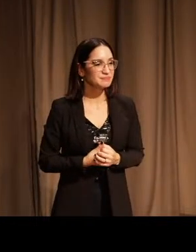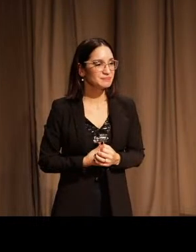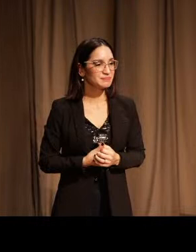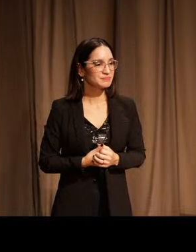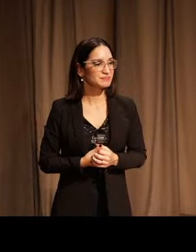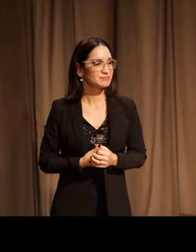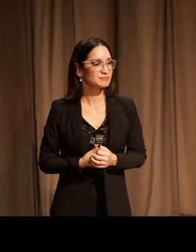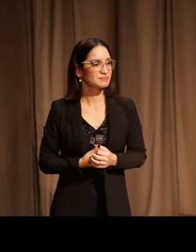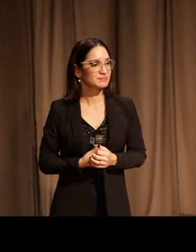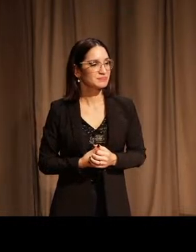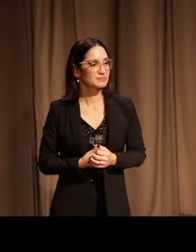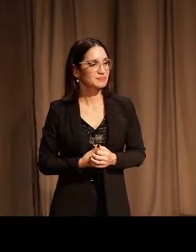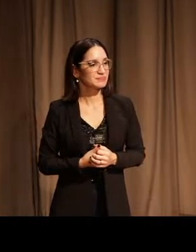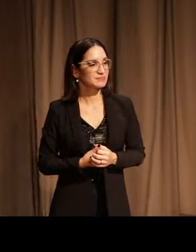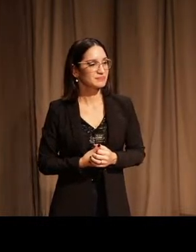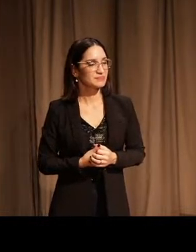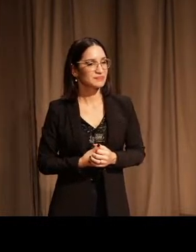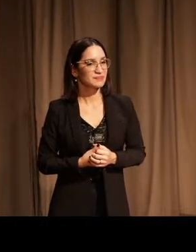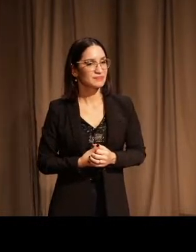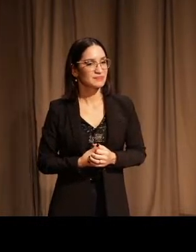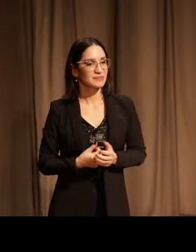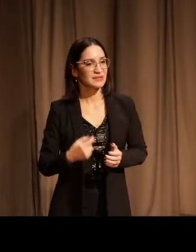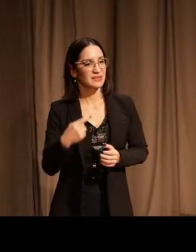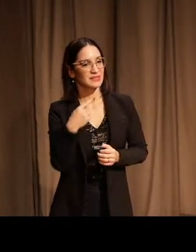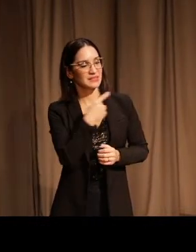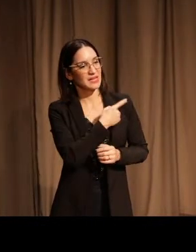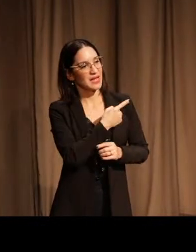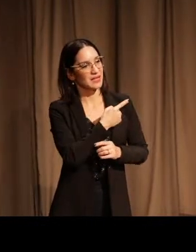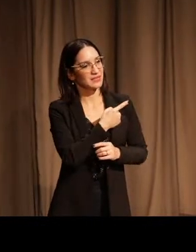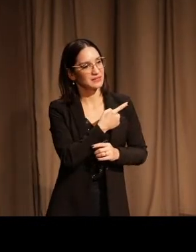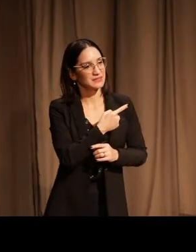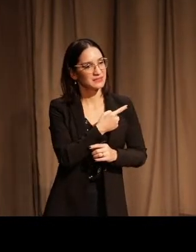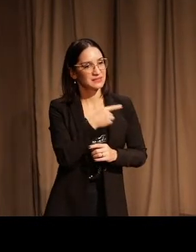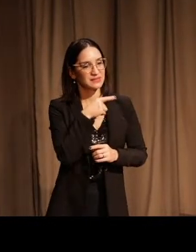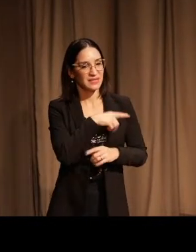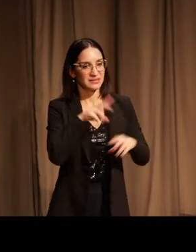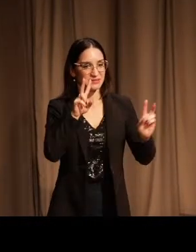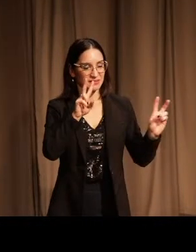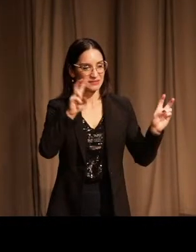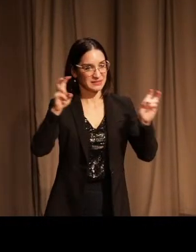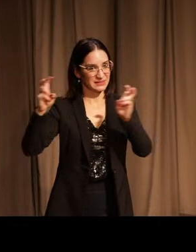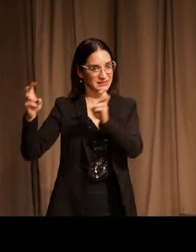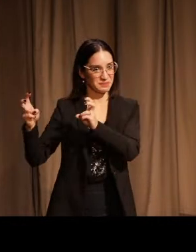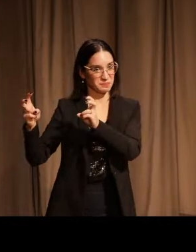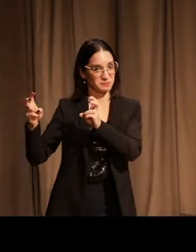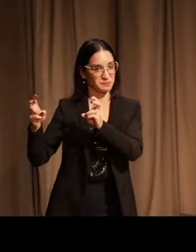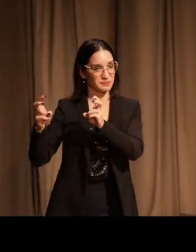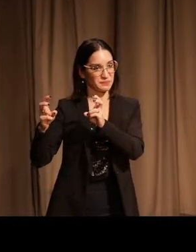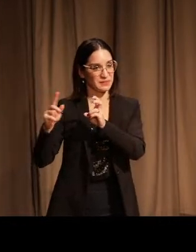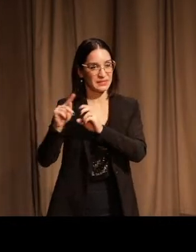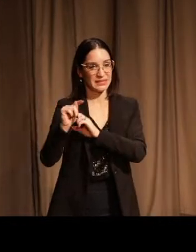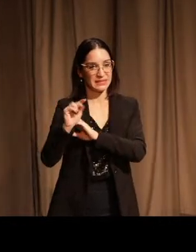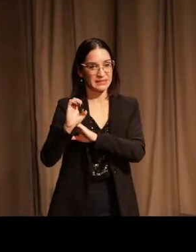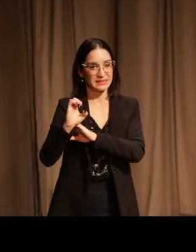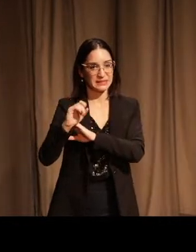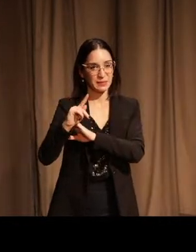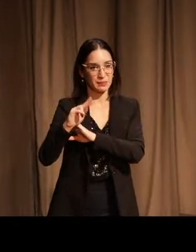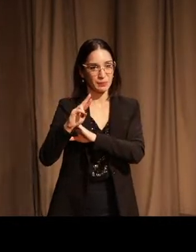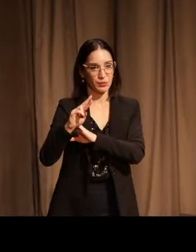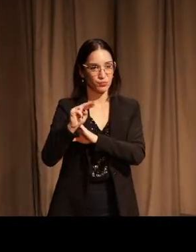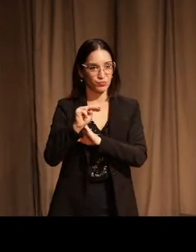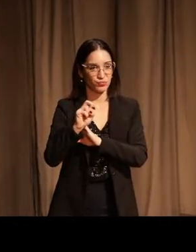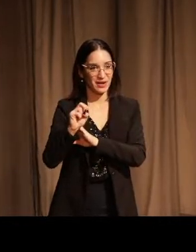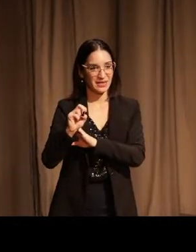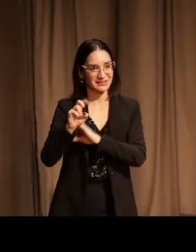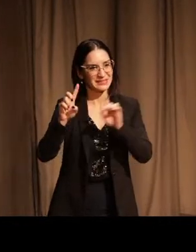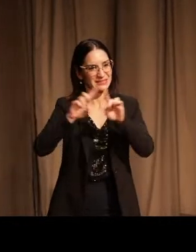okay, this is the Temperance, which is a tarot card, but you can see other symbolic